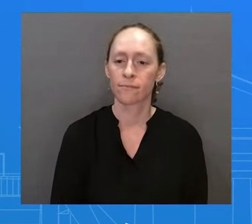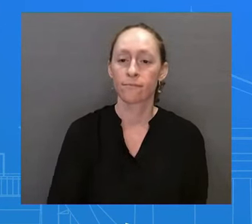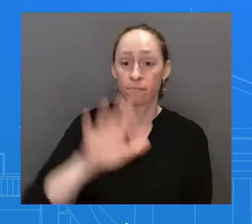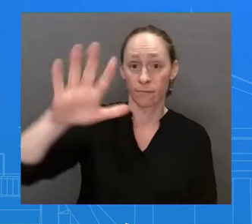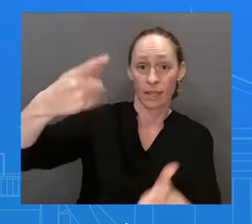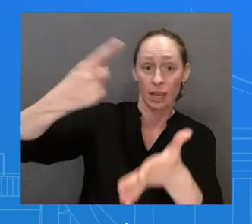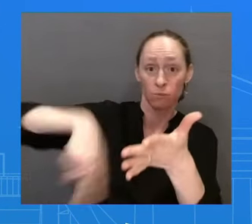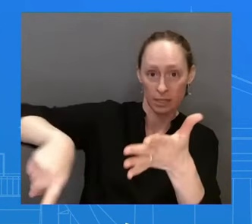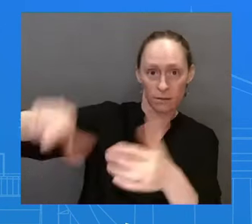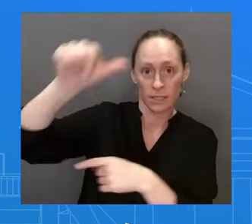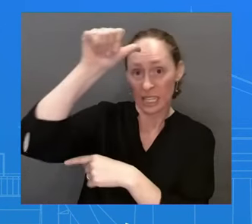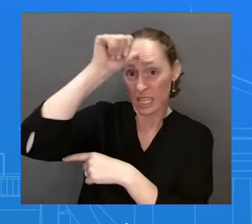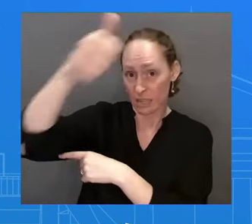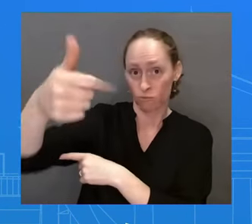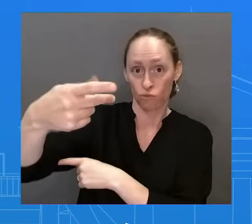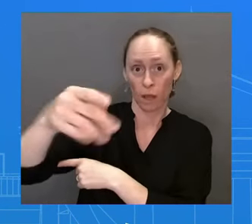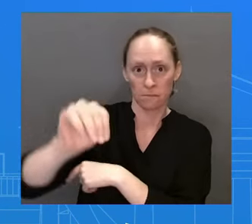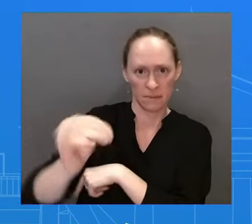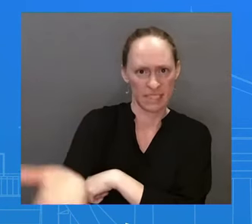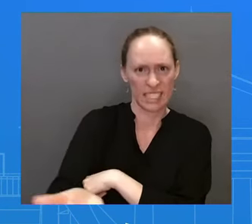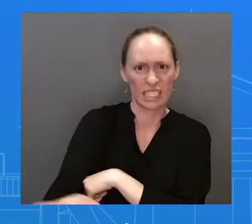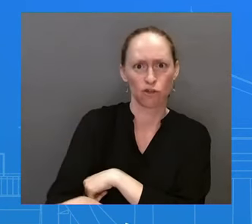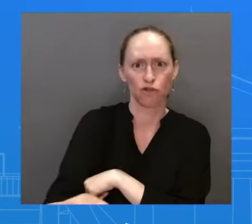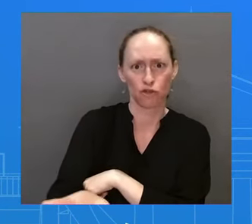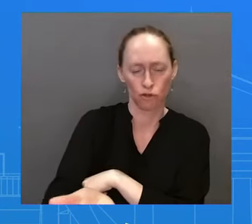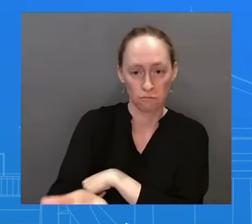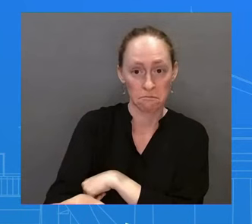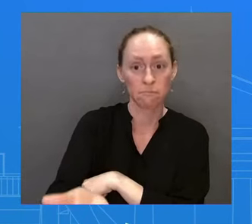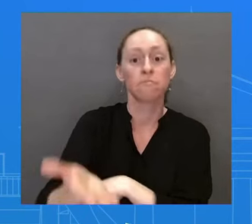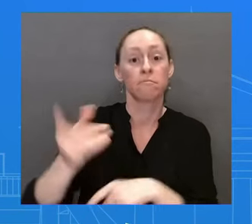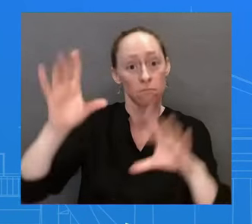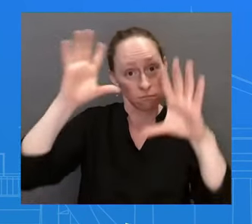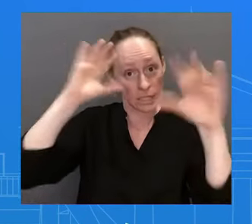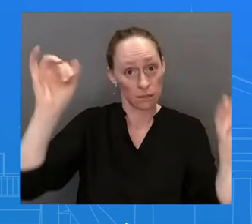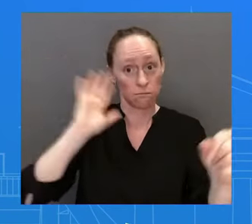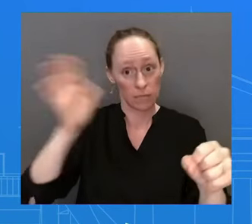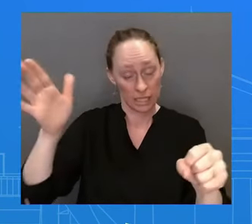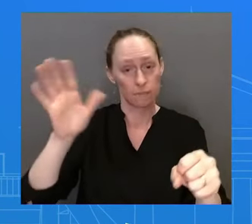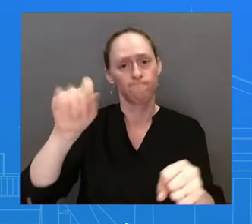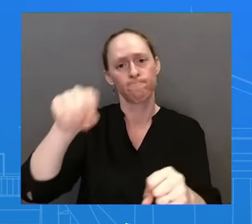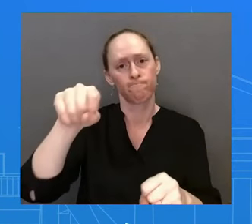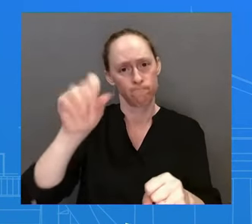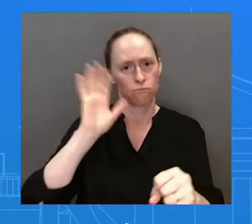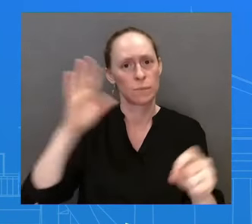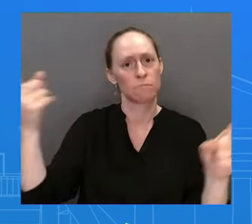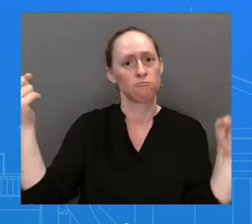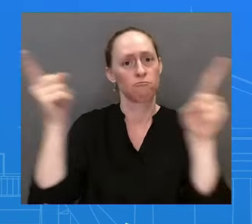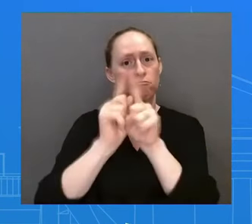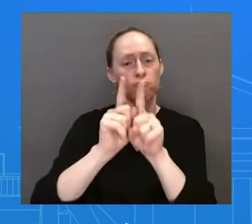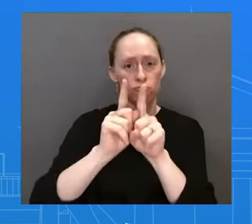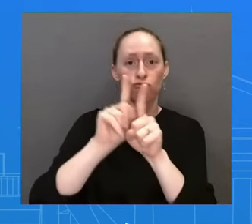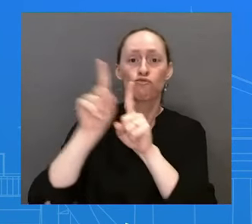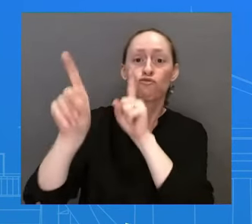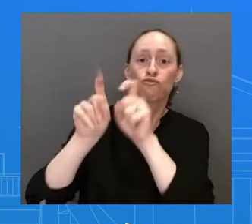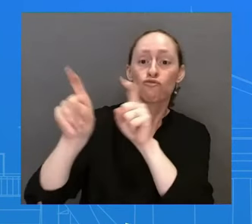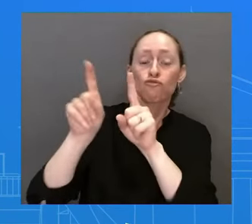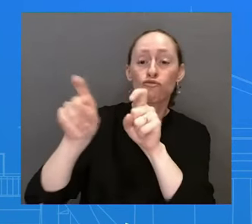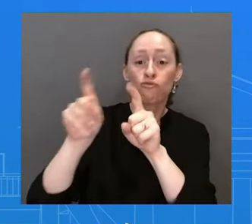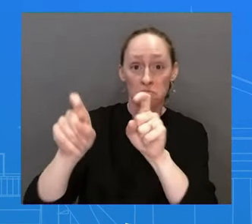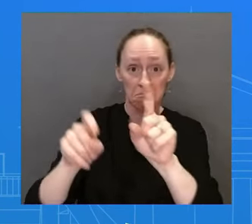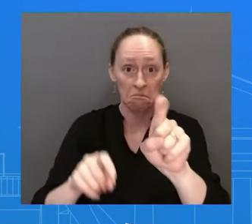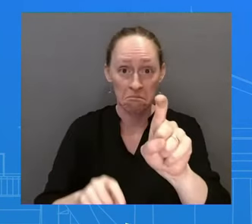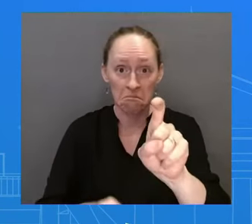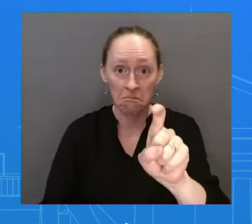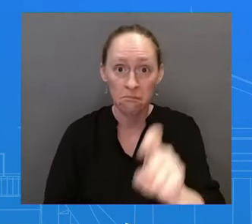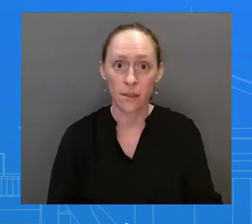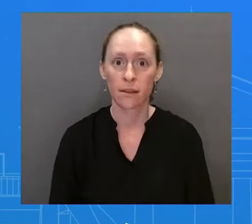a joint news conference with his counterpart when he visits? I don't believe that the full agenda has been fleshed out for the state visit, but we are very much